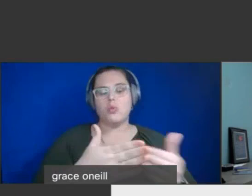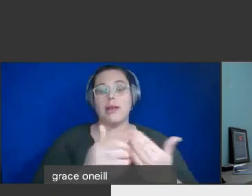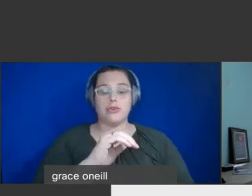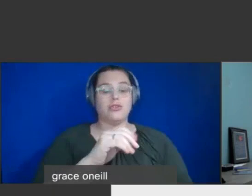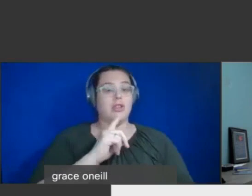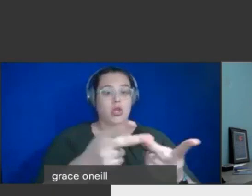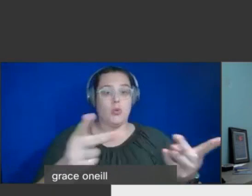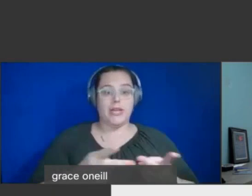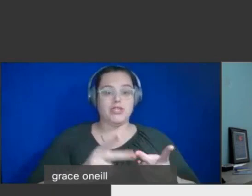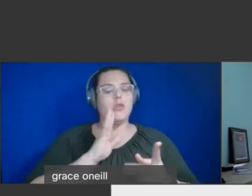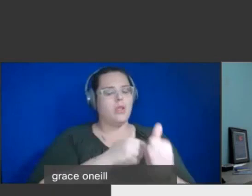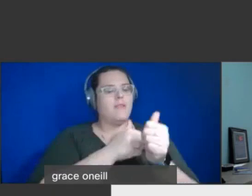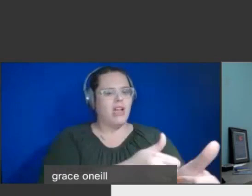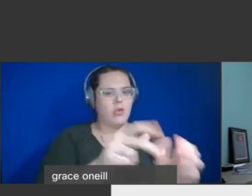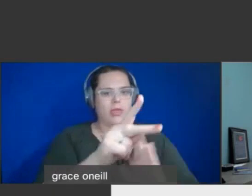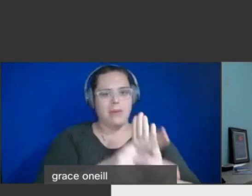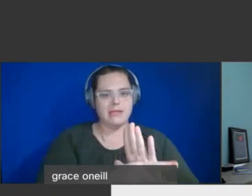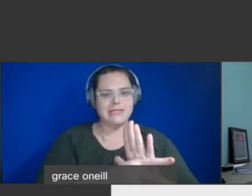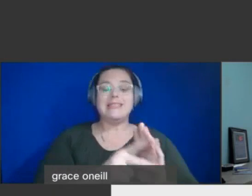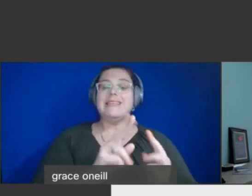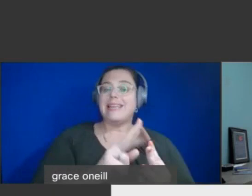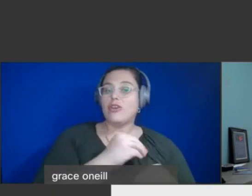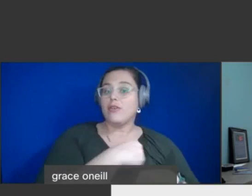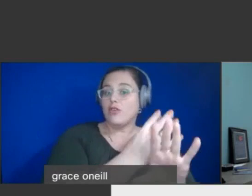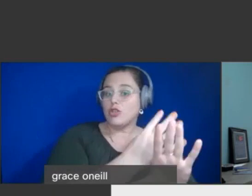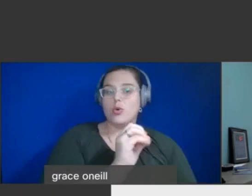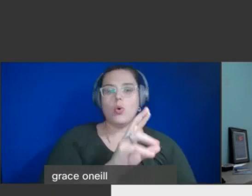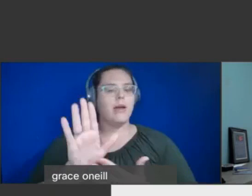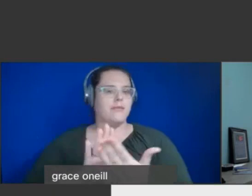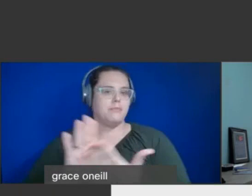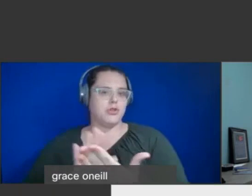provision of services, either in person or virtually.